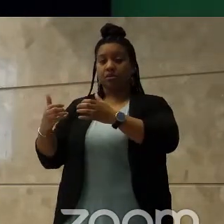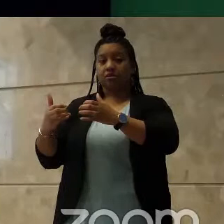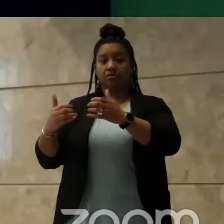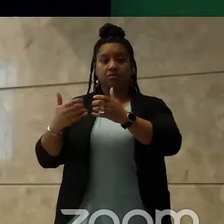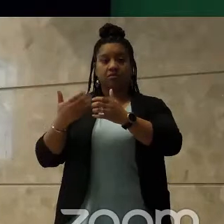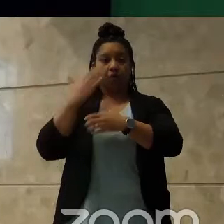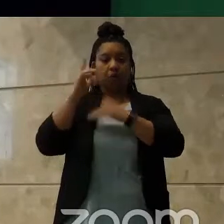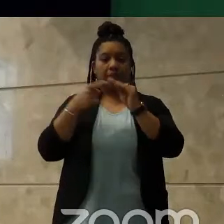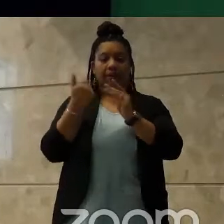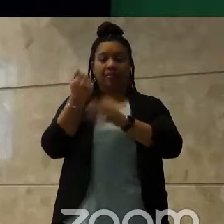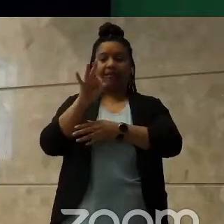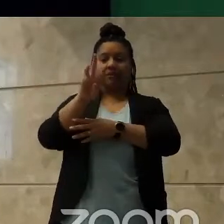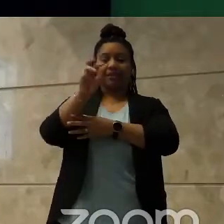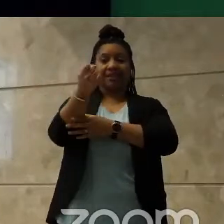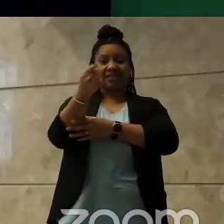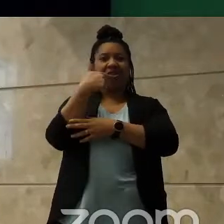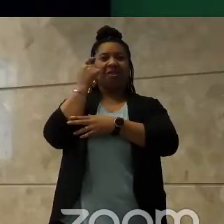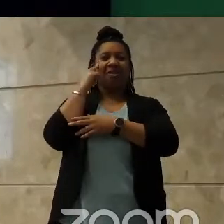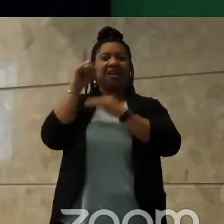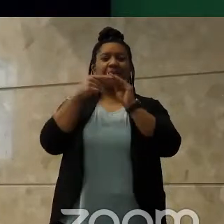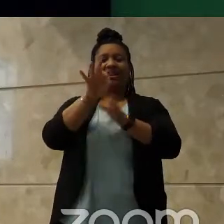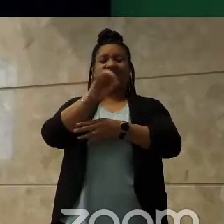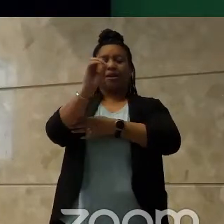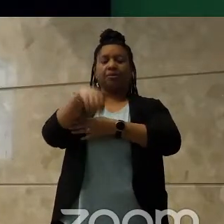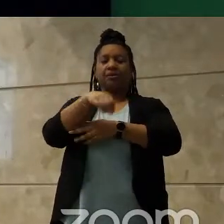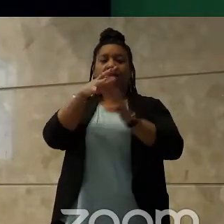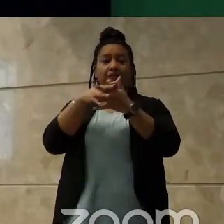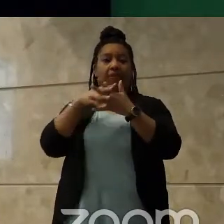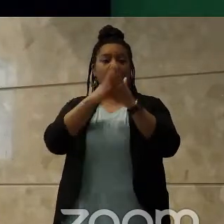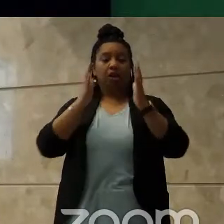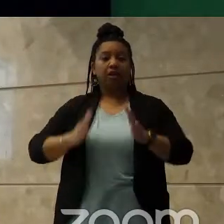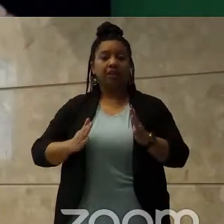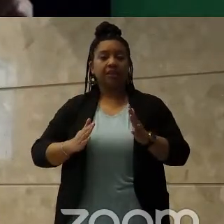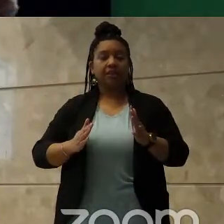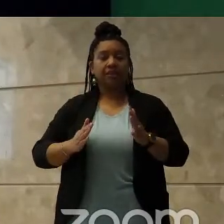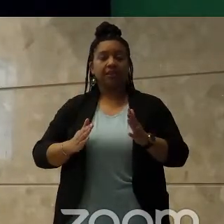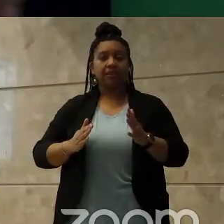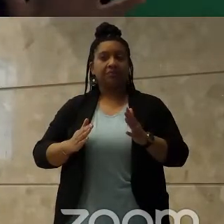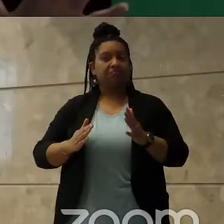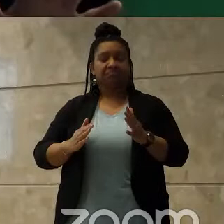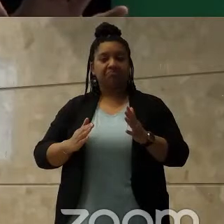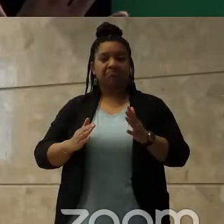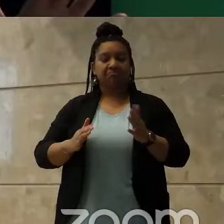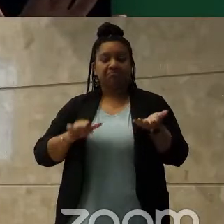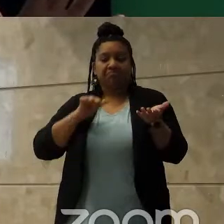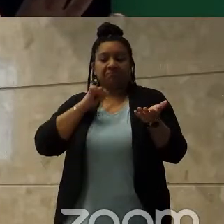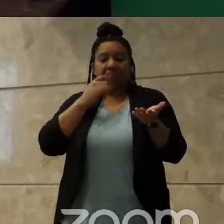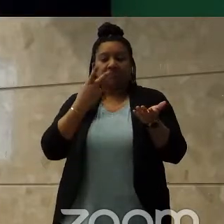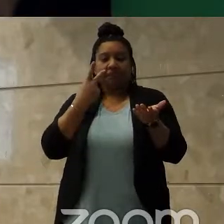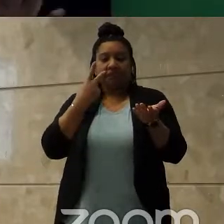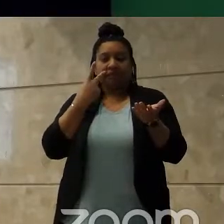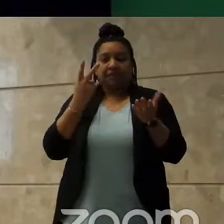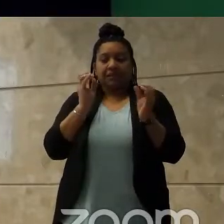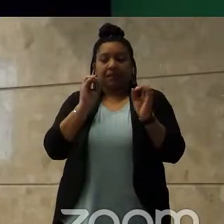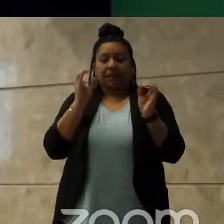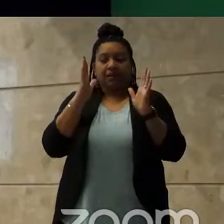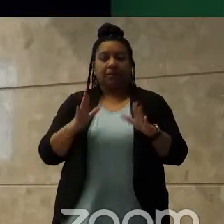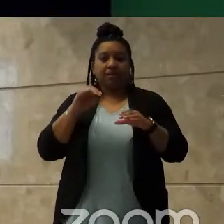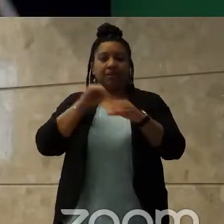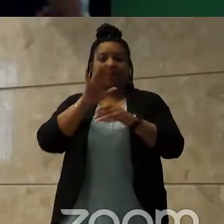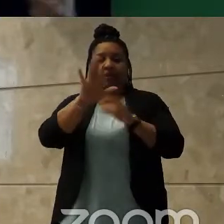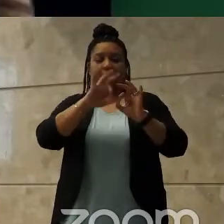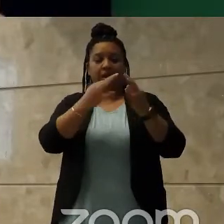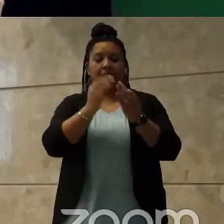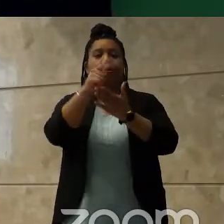60s. All right. So think about it. 90% of Americans had not seen anyone in their families graduate from college.